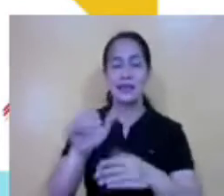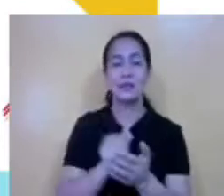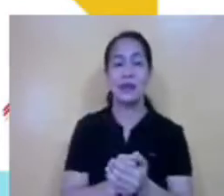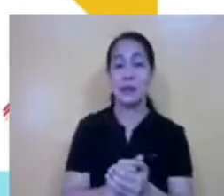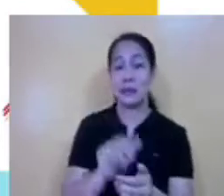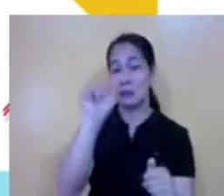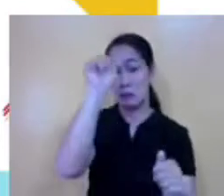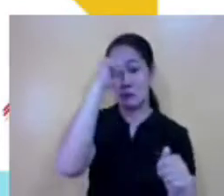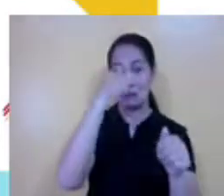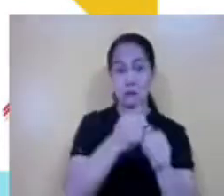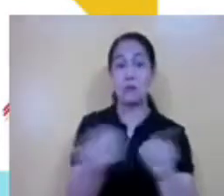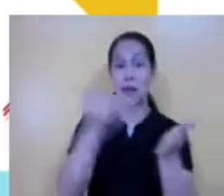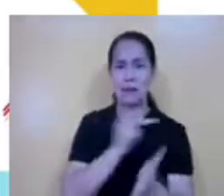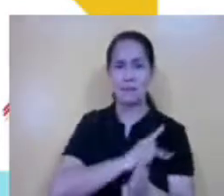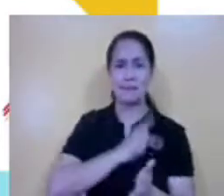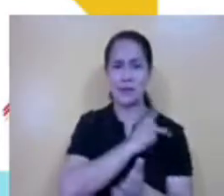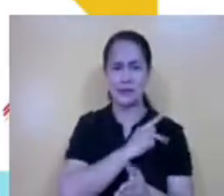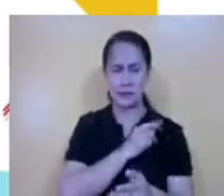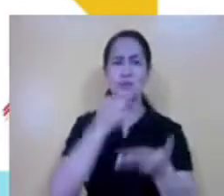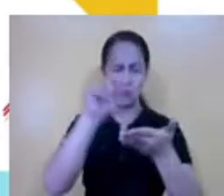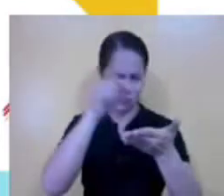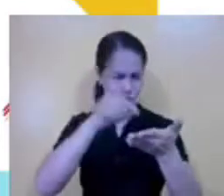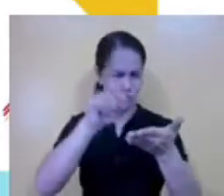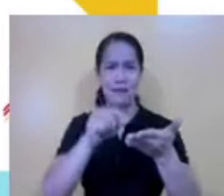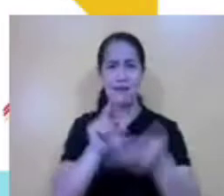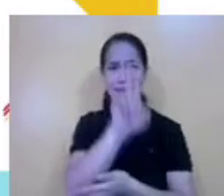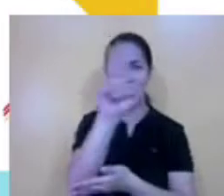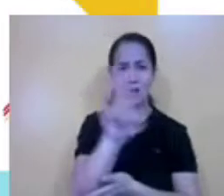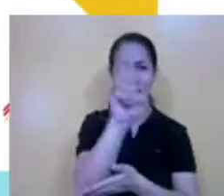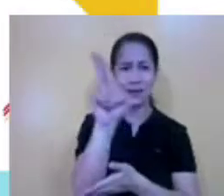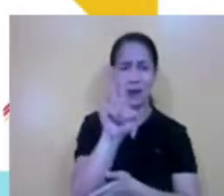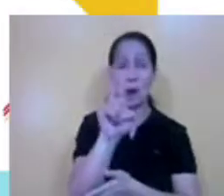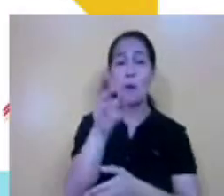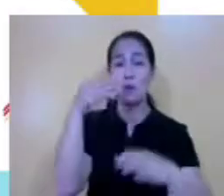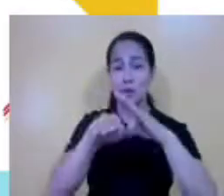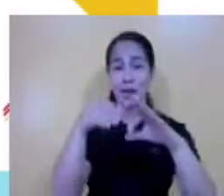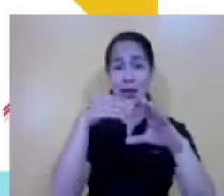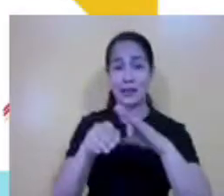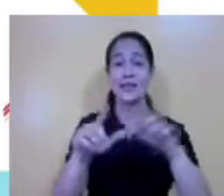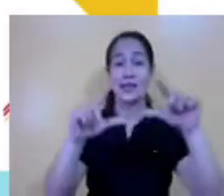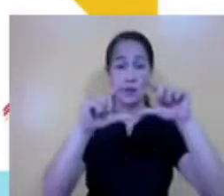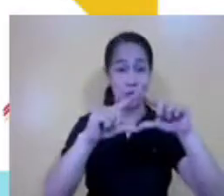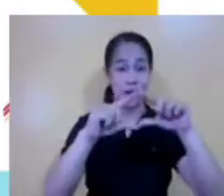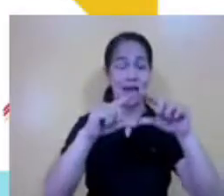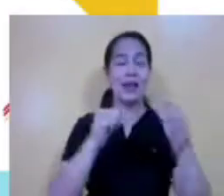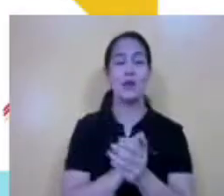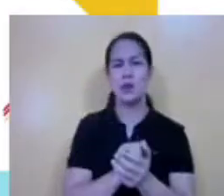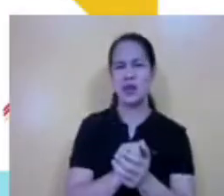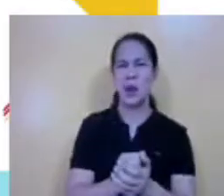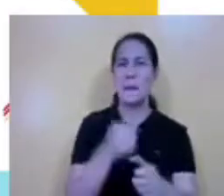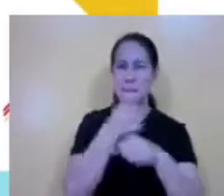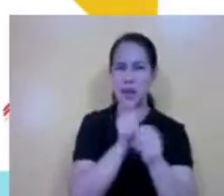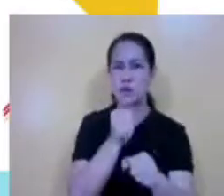again, please double check the email that you are using when you access the Google Drive. Make sure that you are using your official